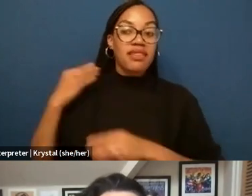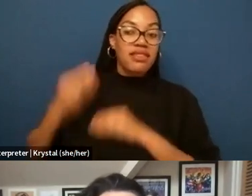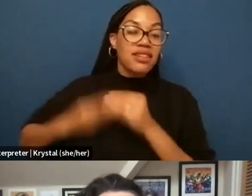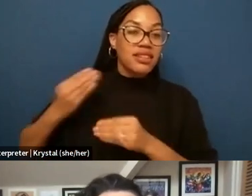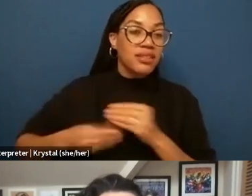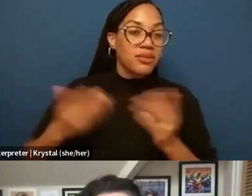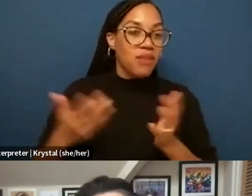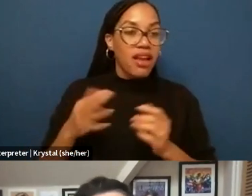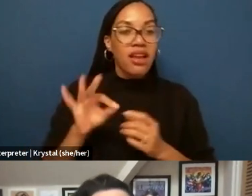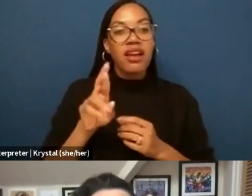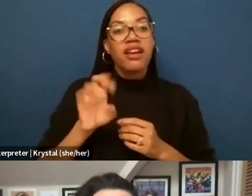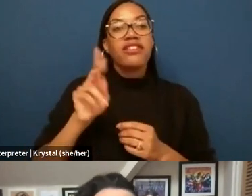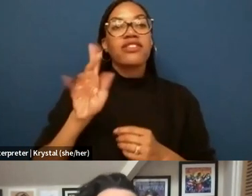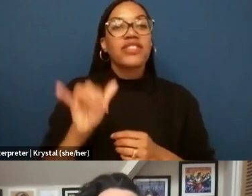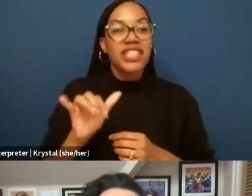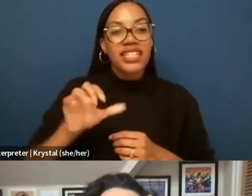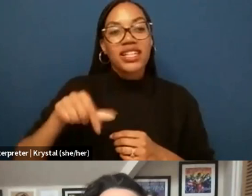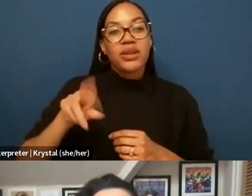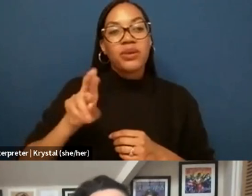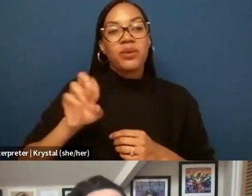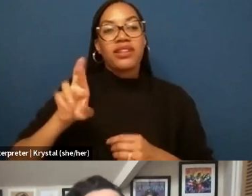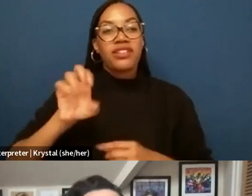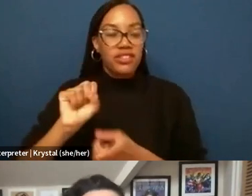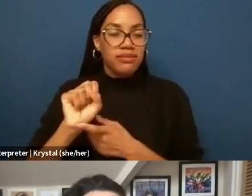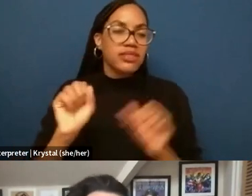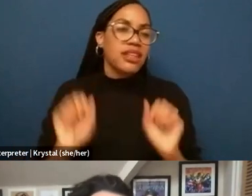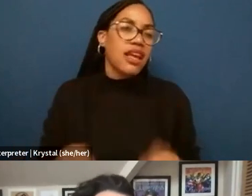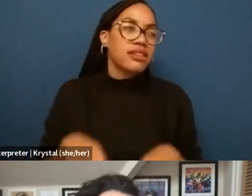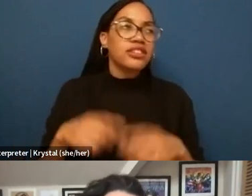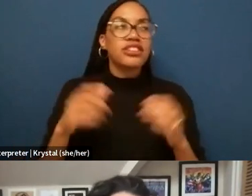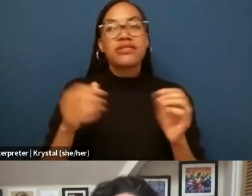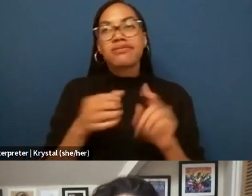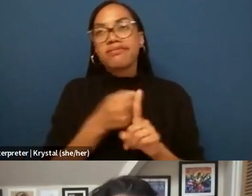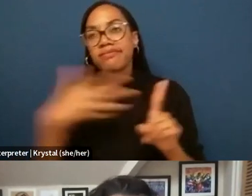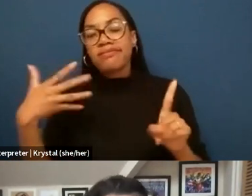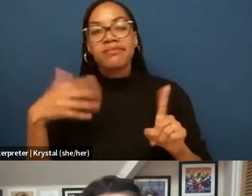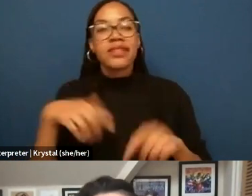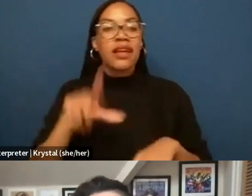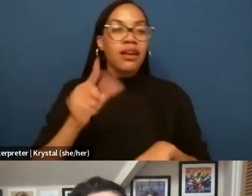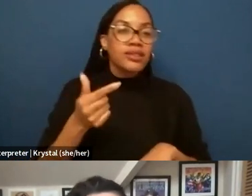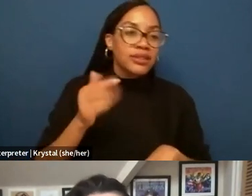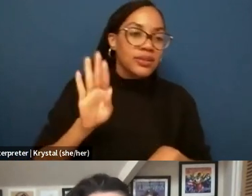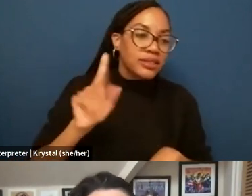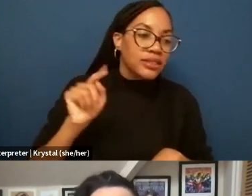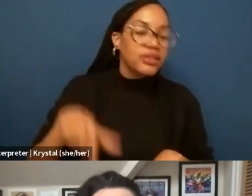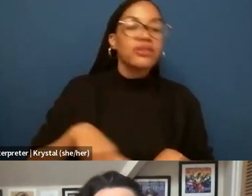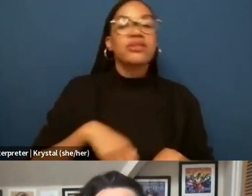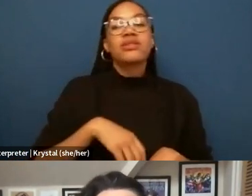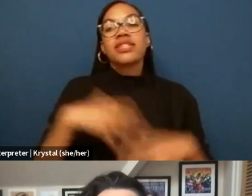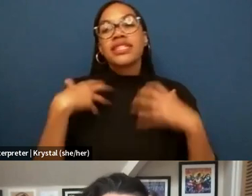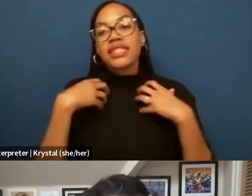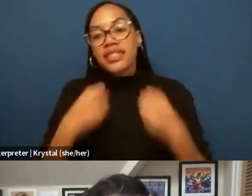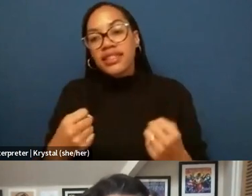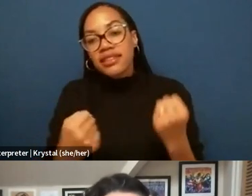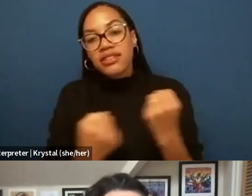say. Because yes, I could talk about LGBTQ activism and healing justice and transformative justice, and those